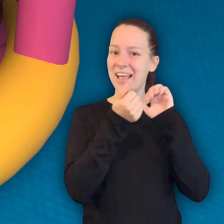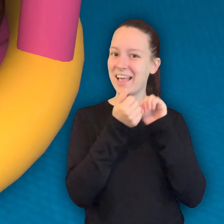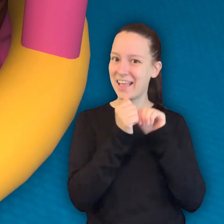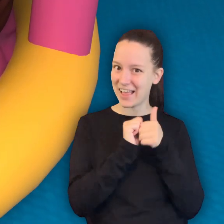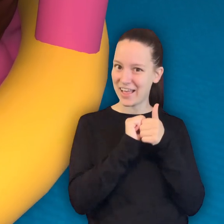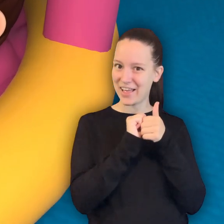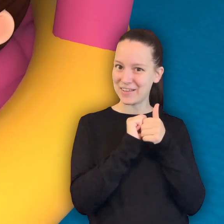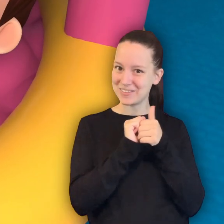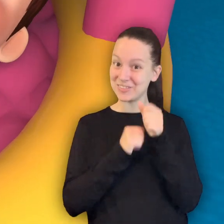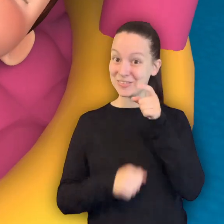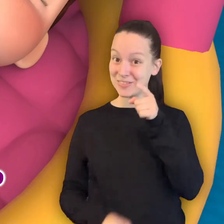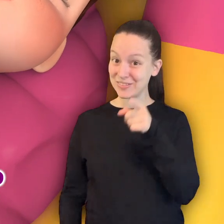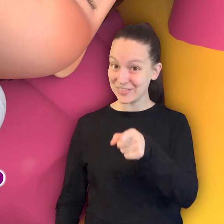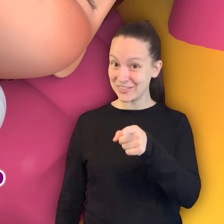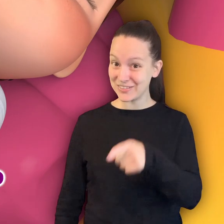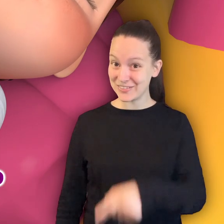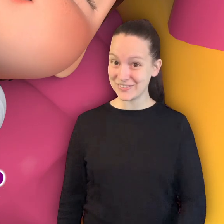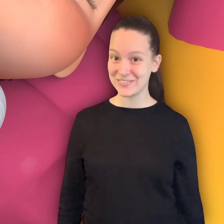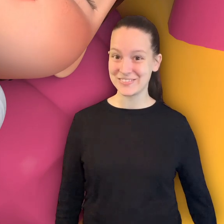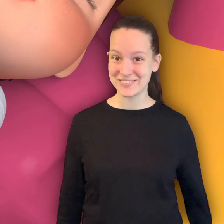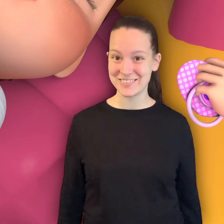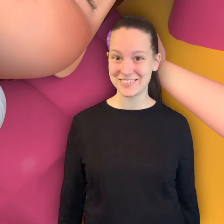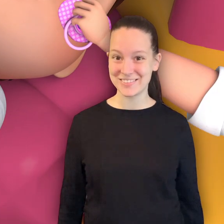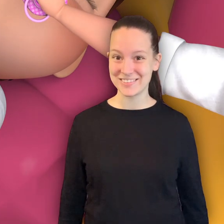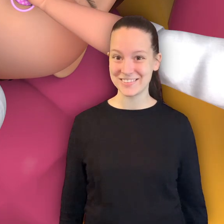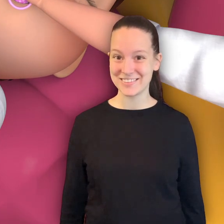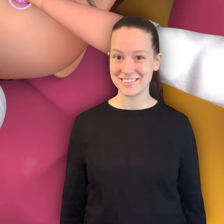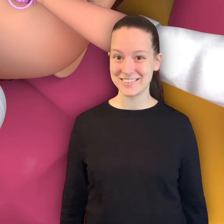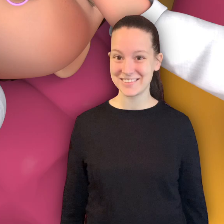here I am, how do you do?